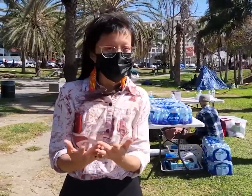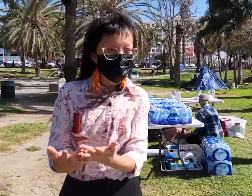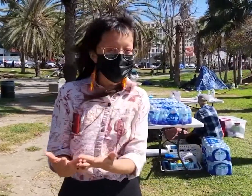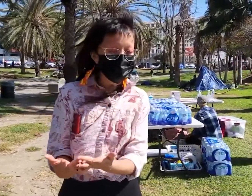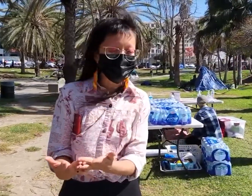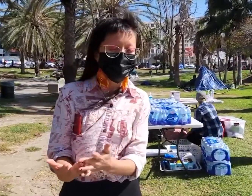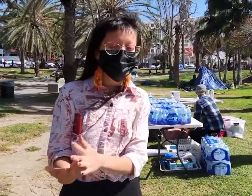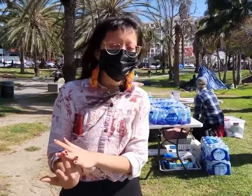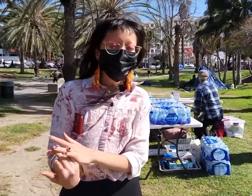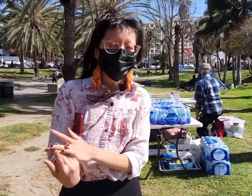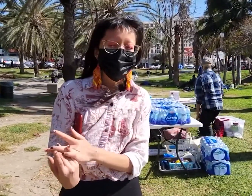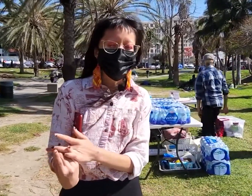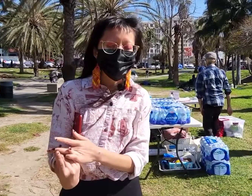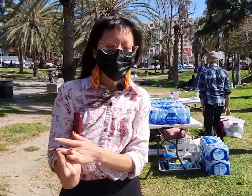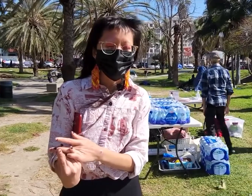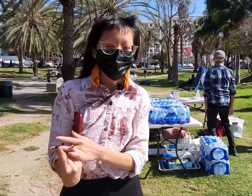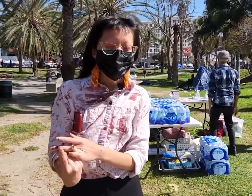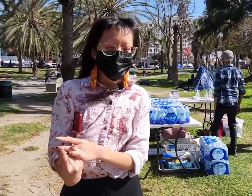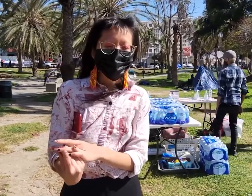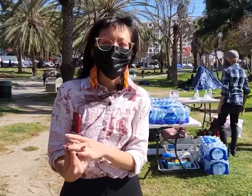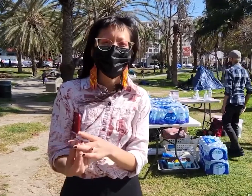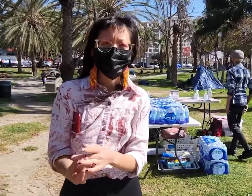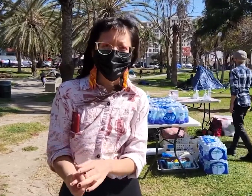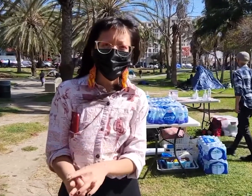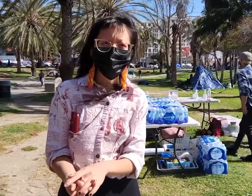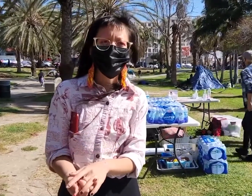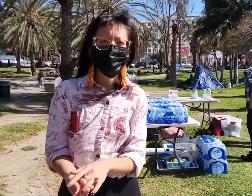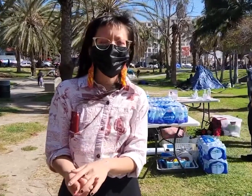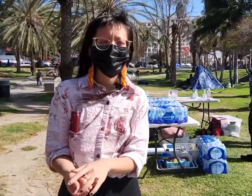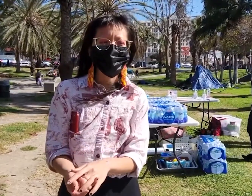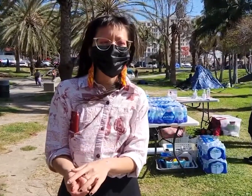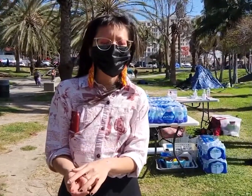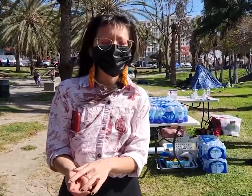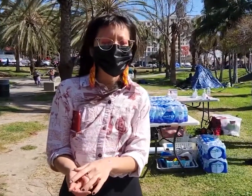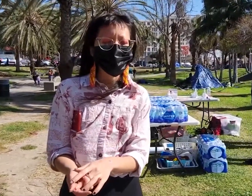well seasoned and all that. We have water,